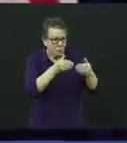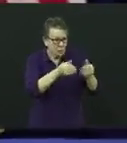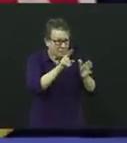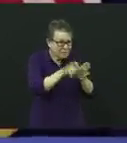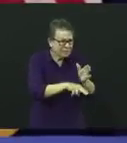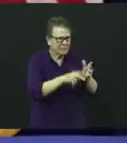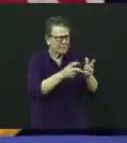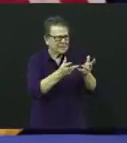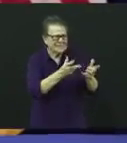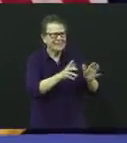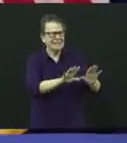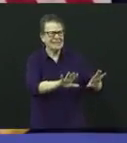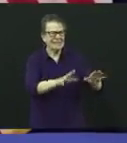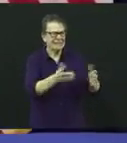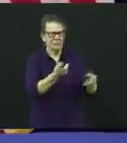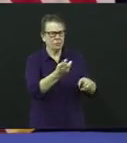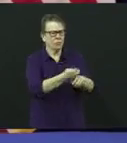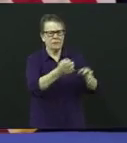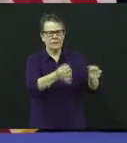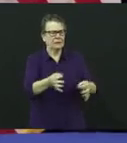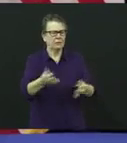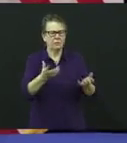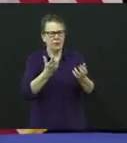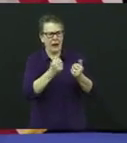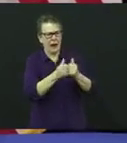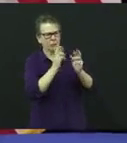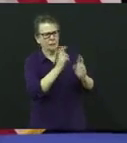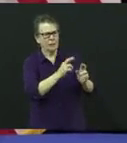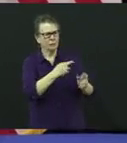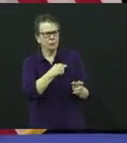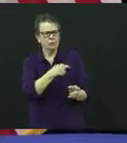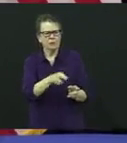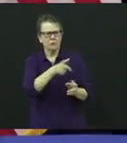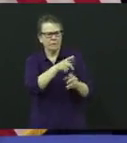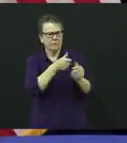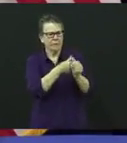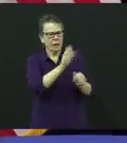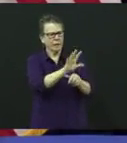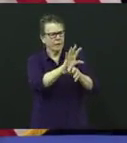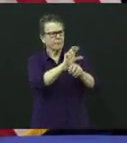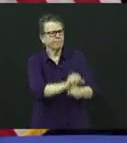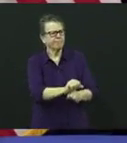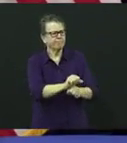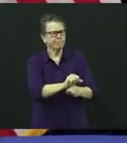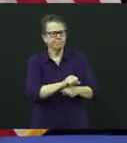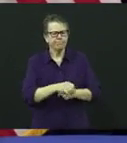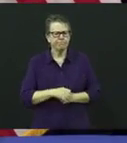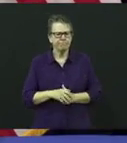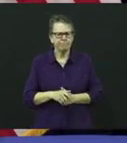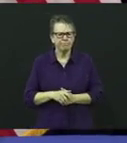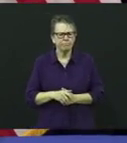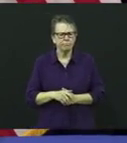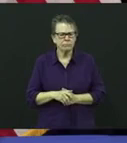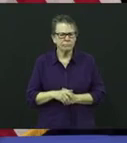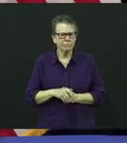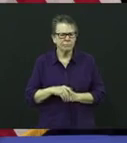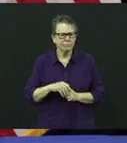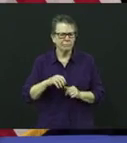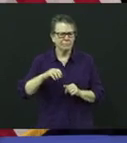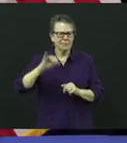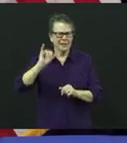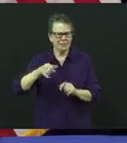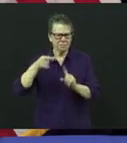faiths. I had a conversation last night, a friend of mine, one of the most sort of consequential preachers in this